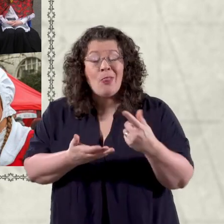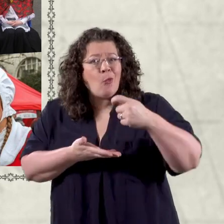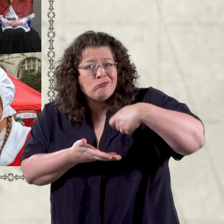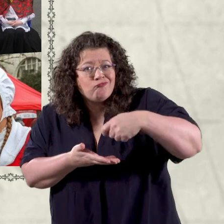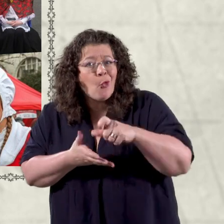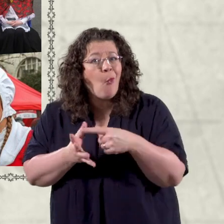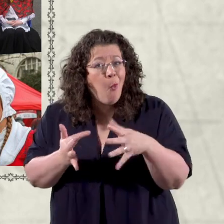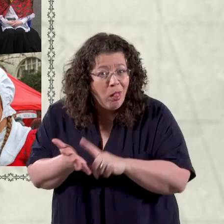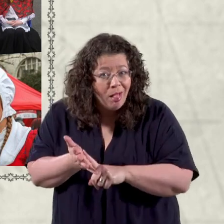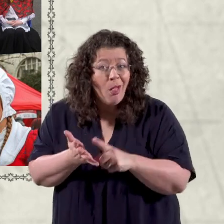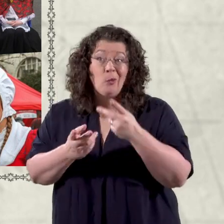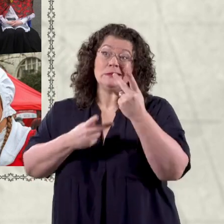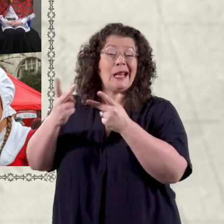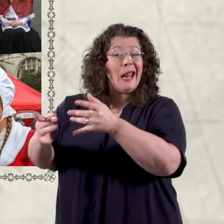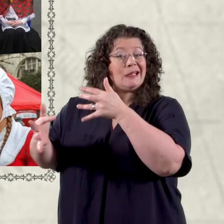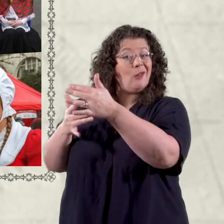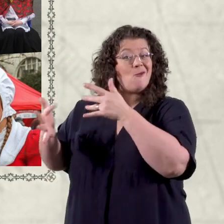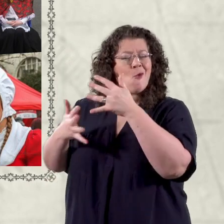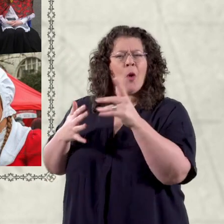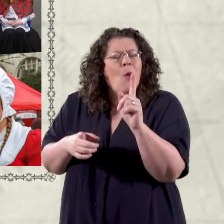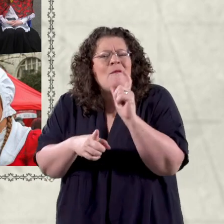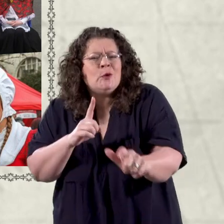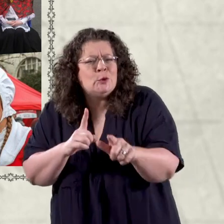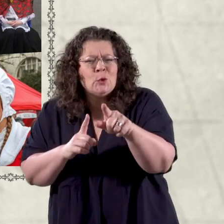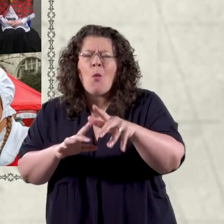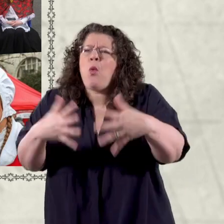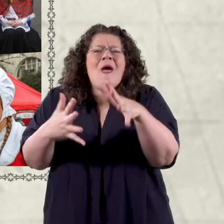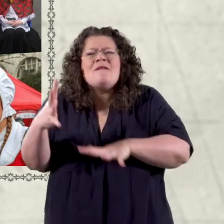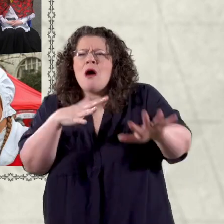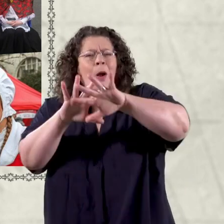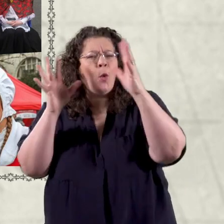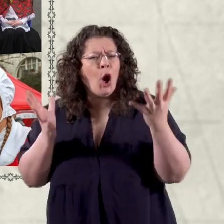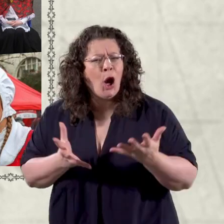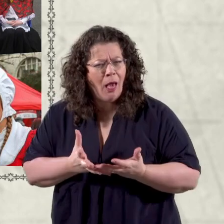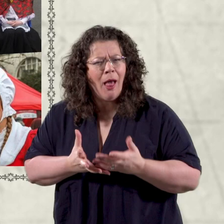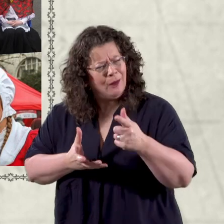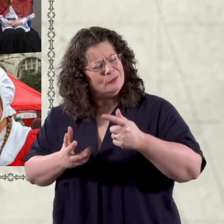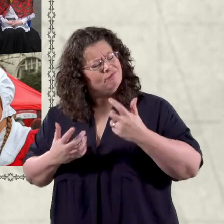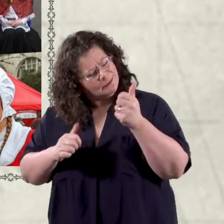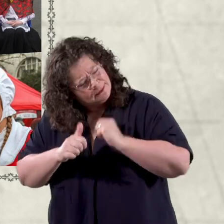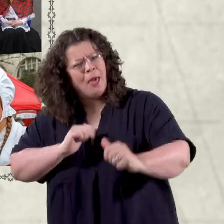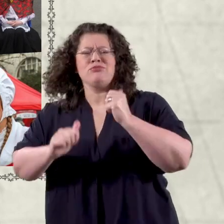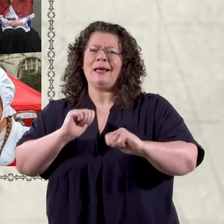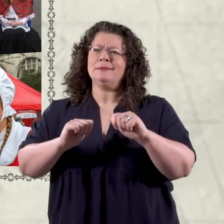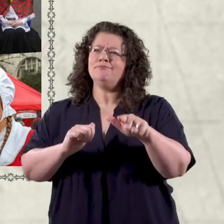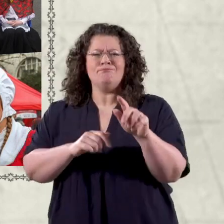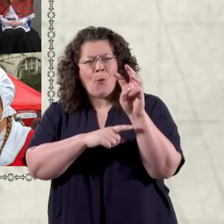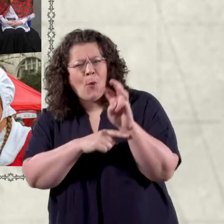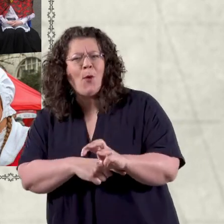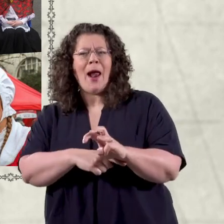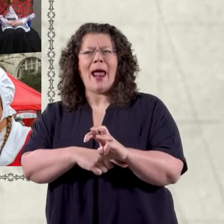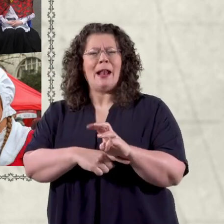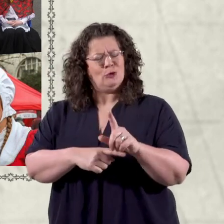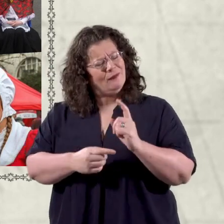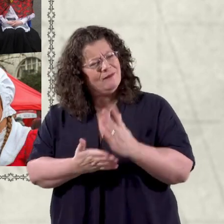cawl and sing in eistedd fodau. Whatever you do, wherever you are in the world, you celebrate your Welshness and